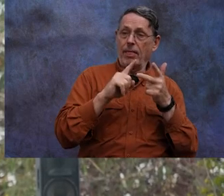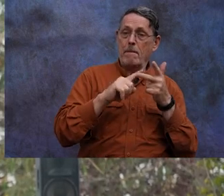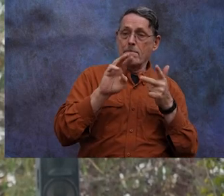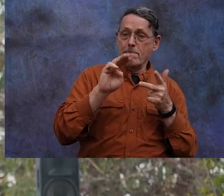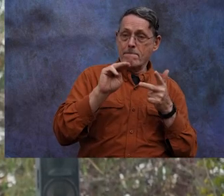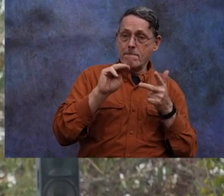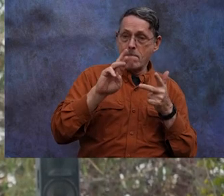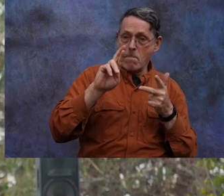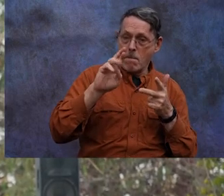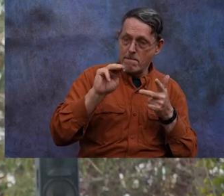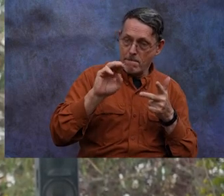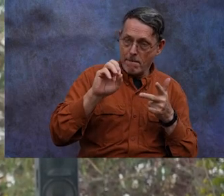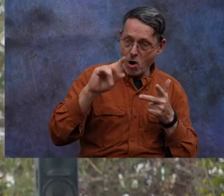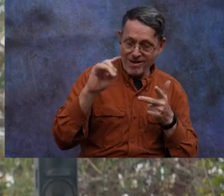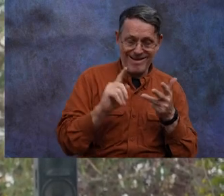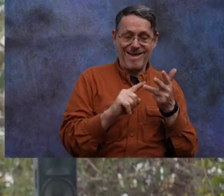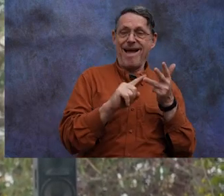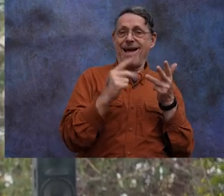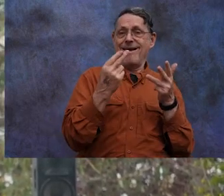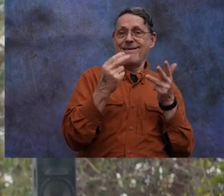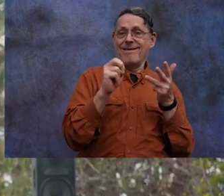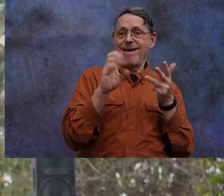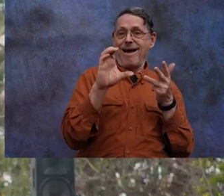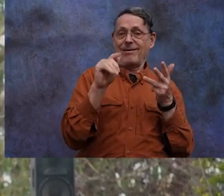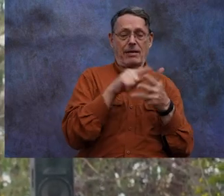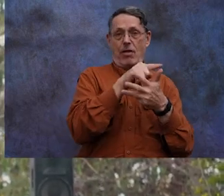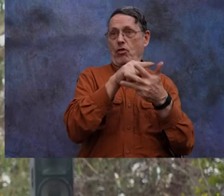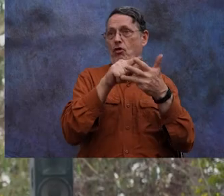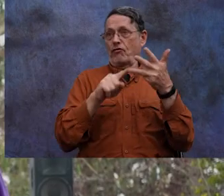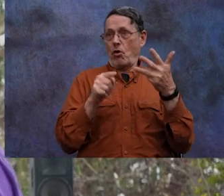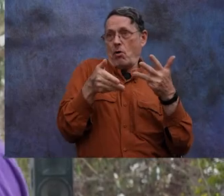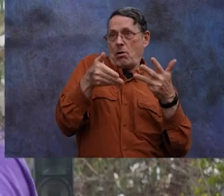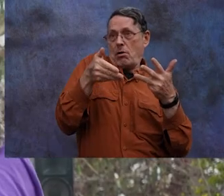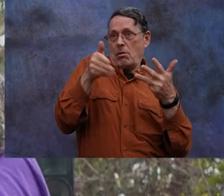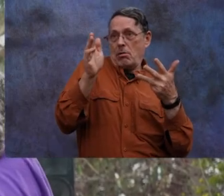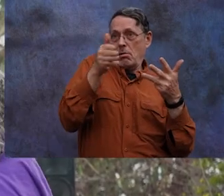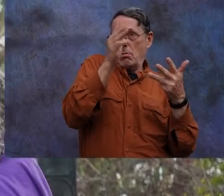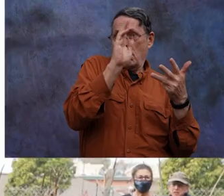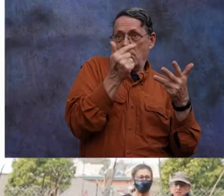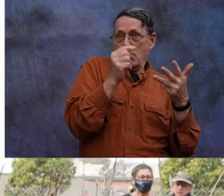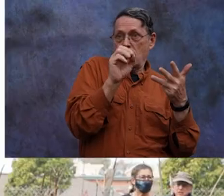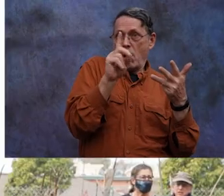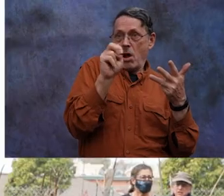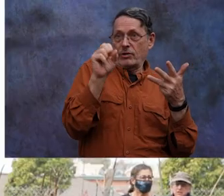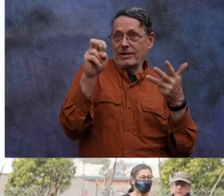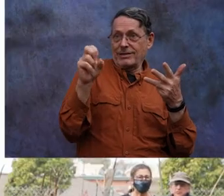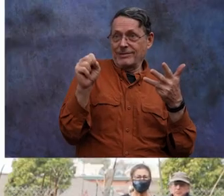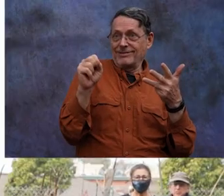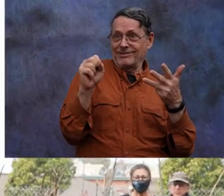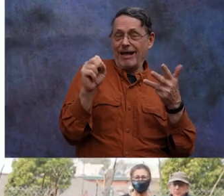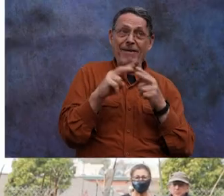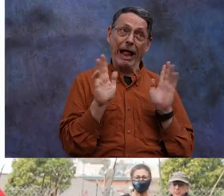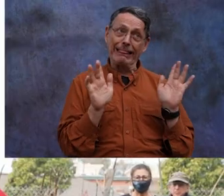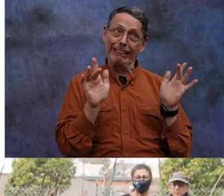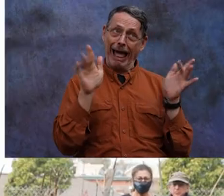and Hecate. I know, right? Quite the lineup. Light, cheerful ritual this year, right? Very